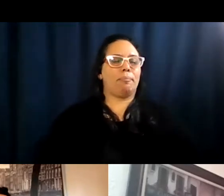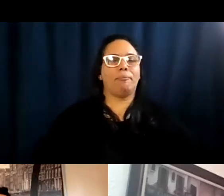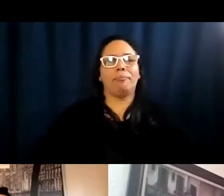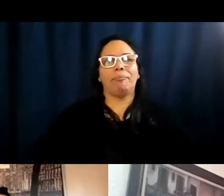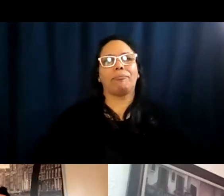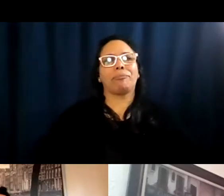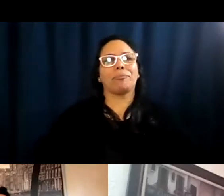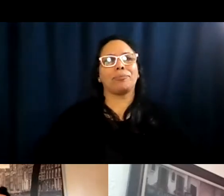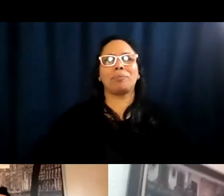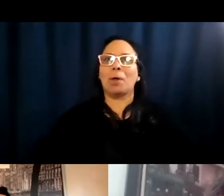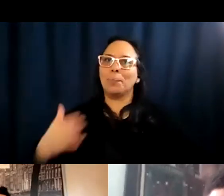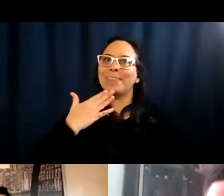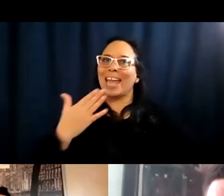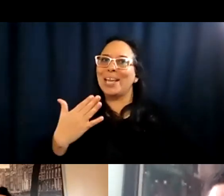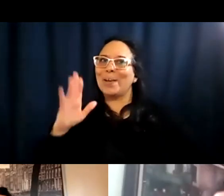Thank you.